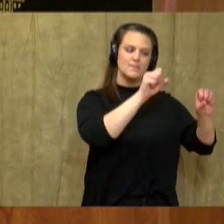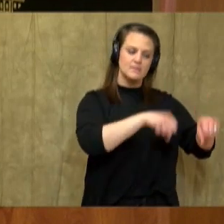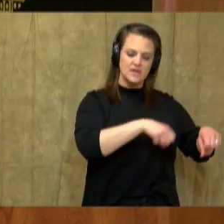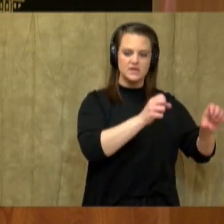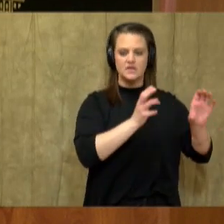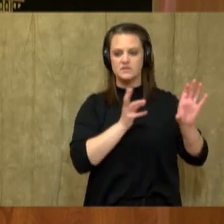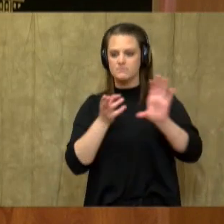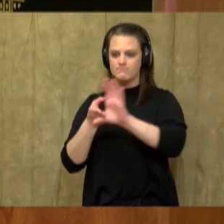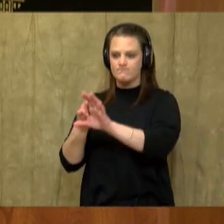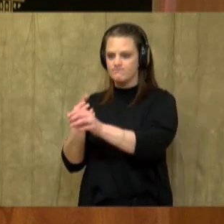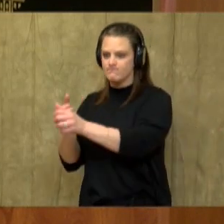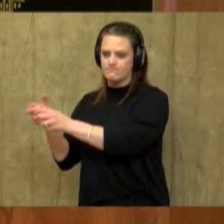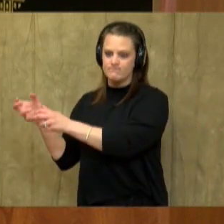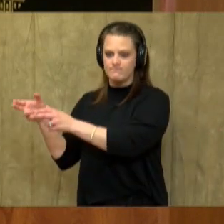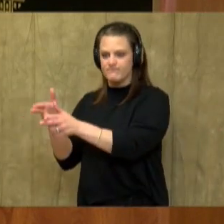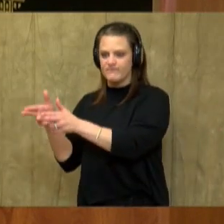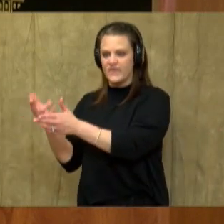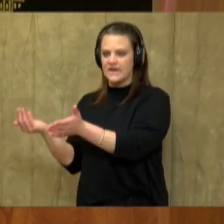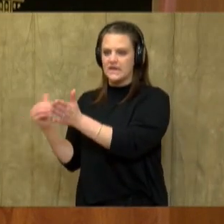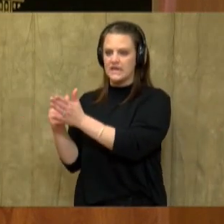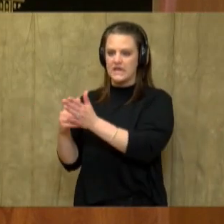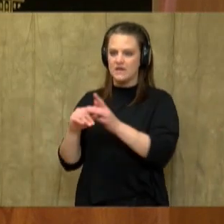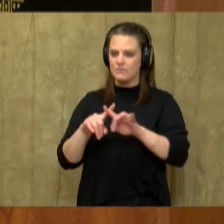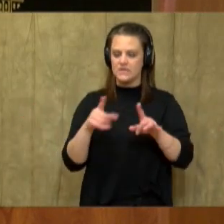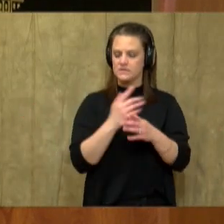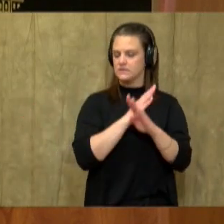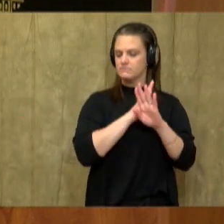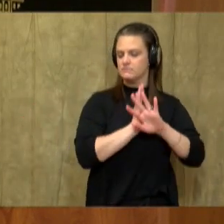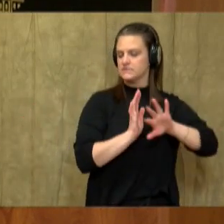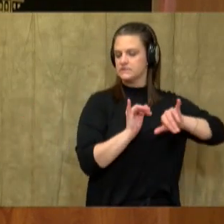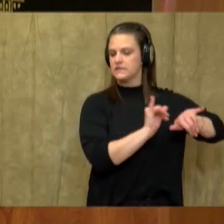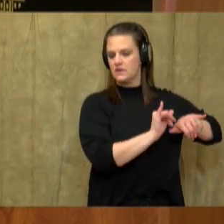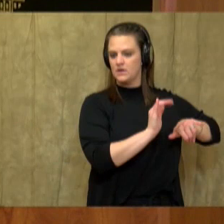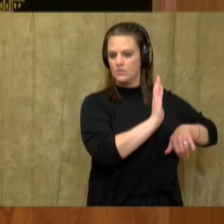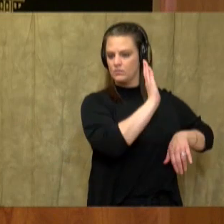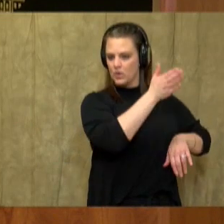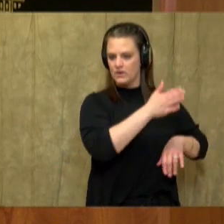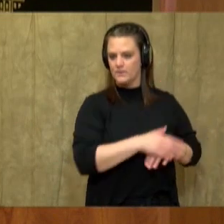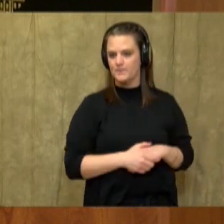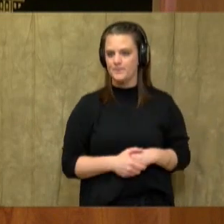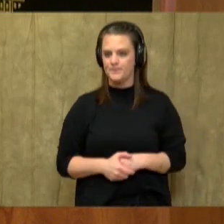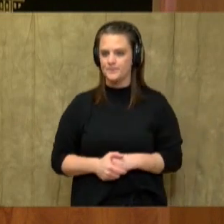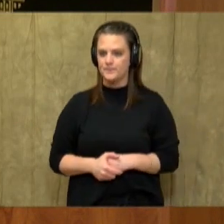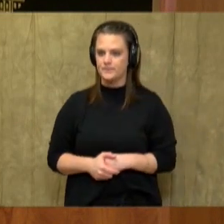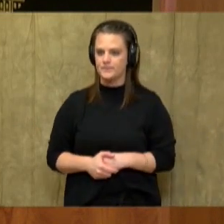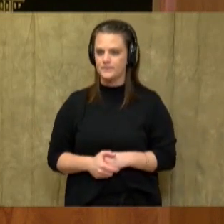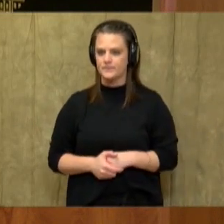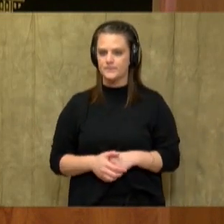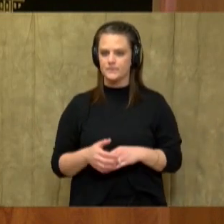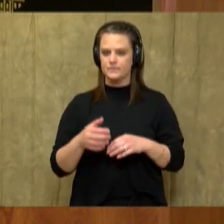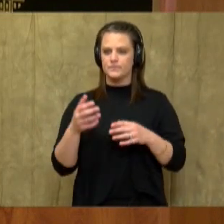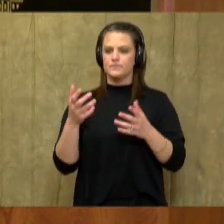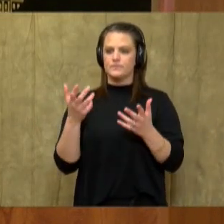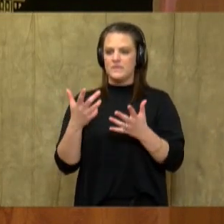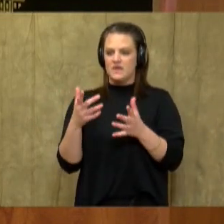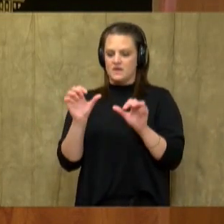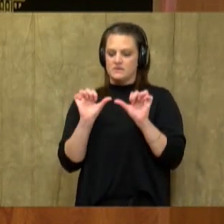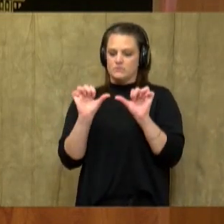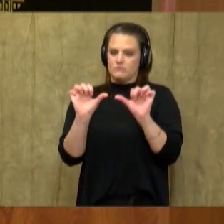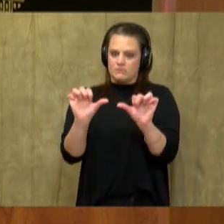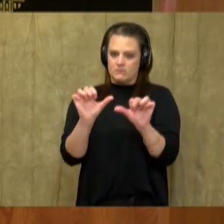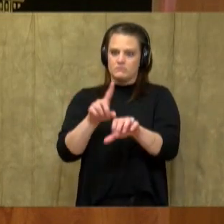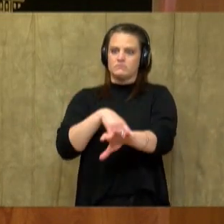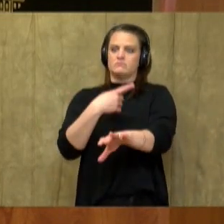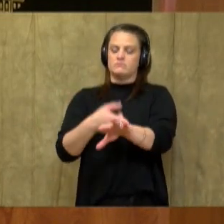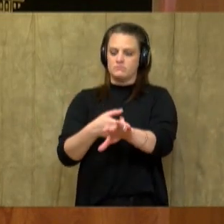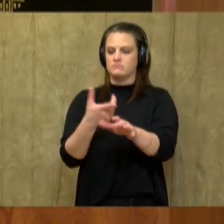but he decided not to, seeing it as Vietnam War Part 2, which could have lasted just as long and caused just as much loss